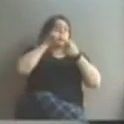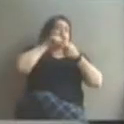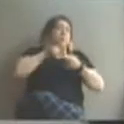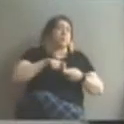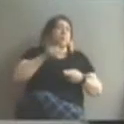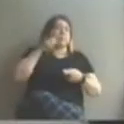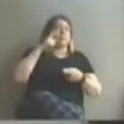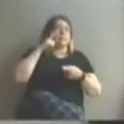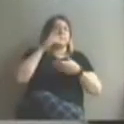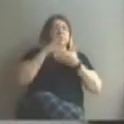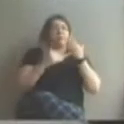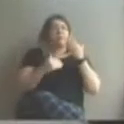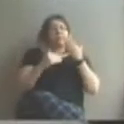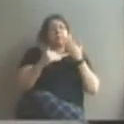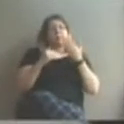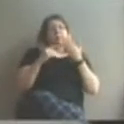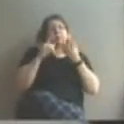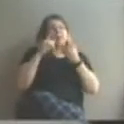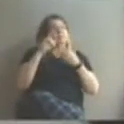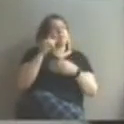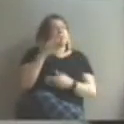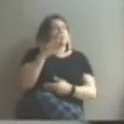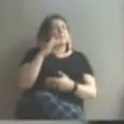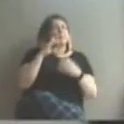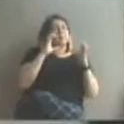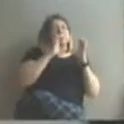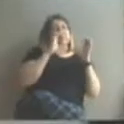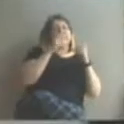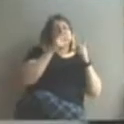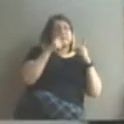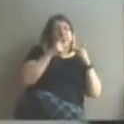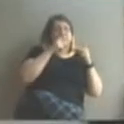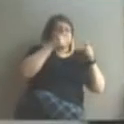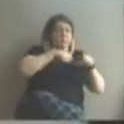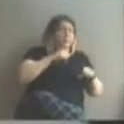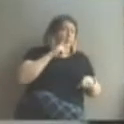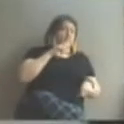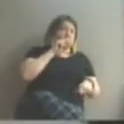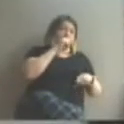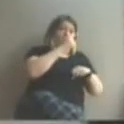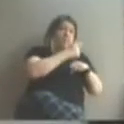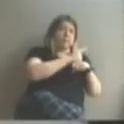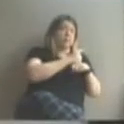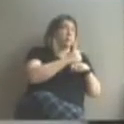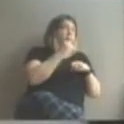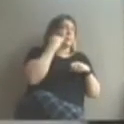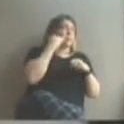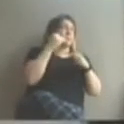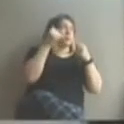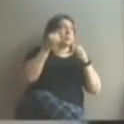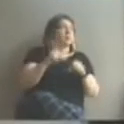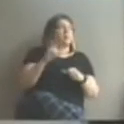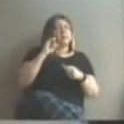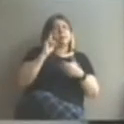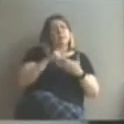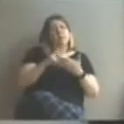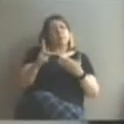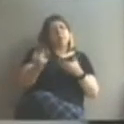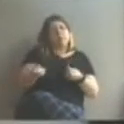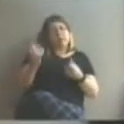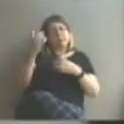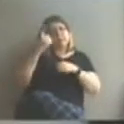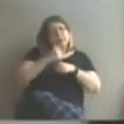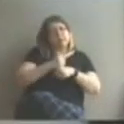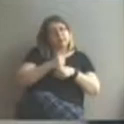needed for some of these particular jobs, because for certified positions, they post for 30 days. If I'm posting for a clerk position, how many days do they